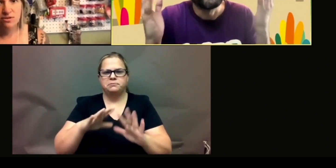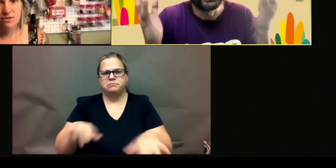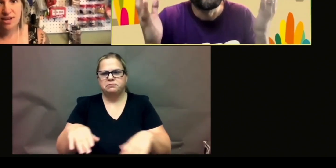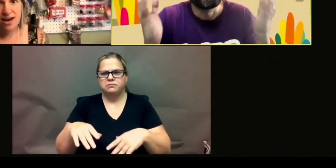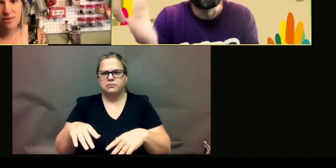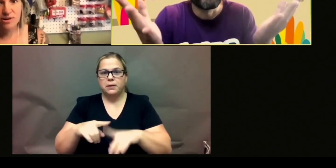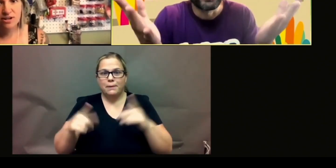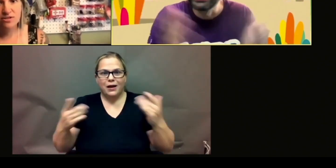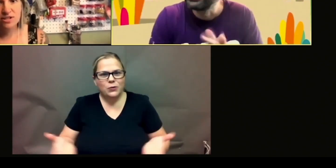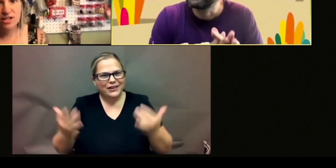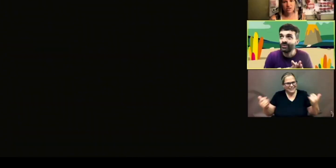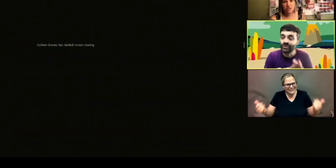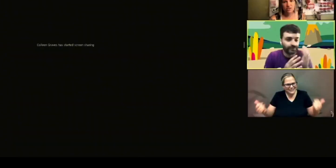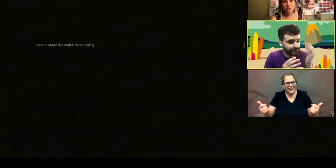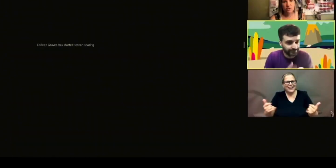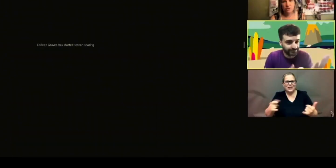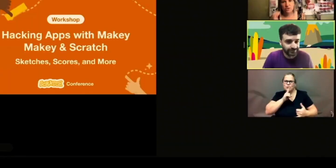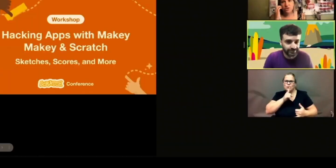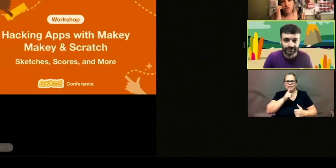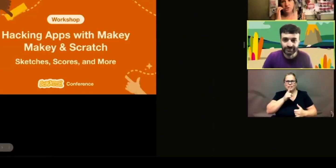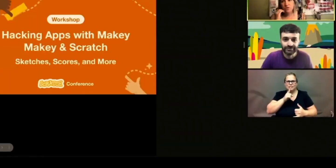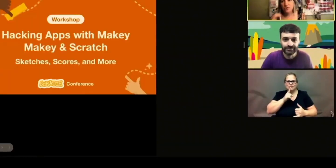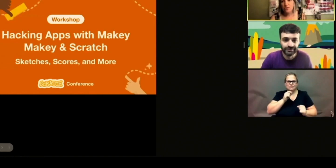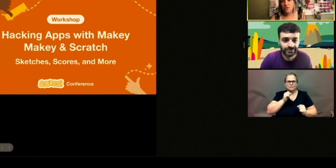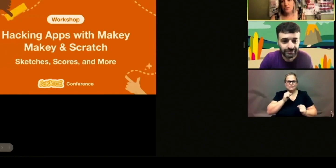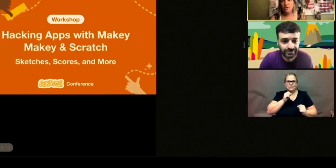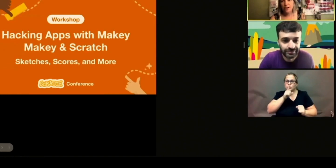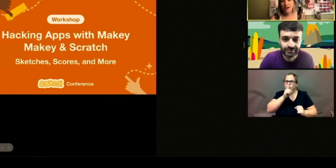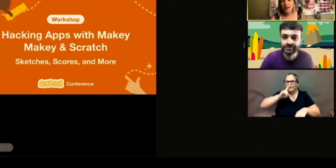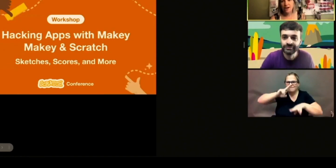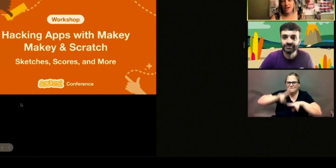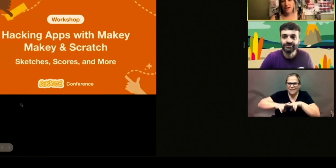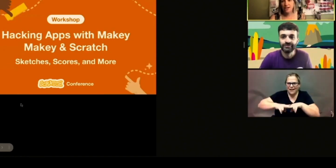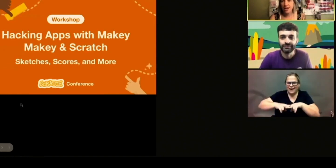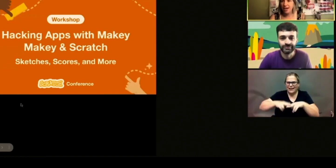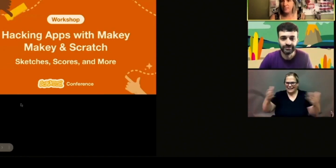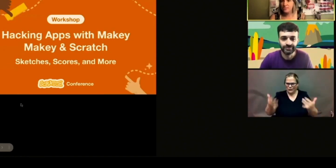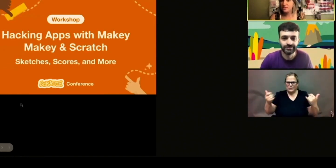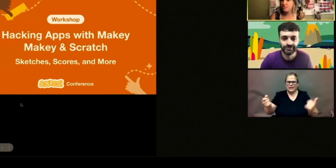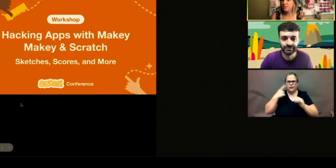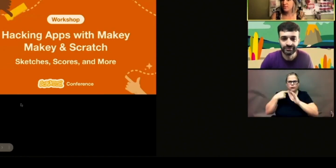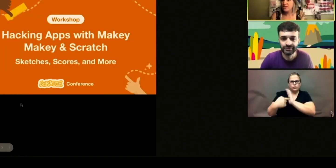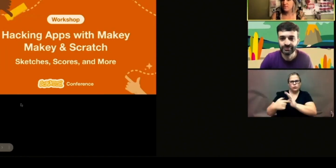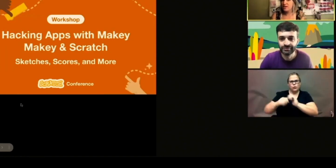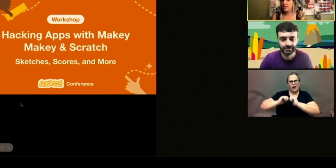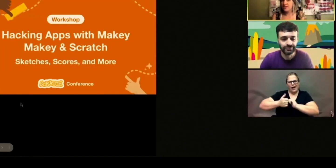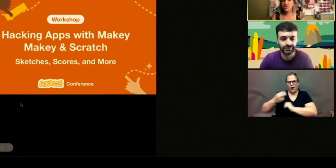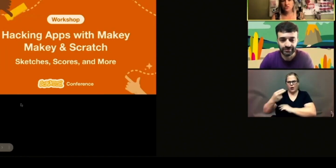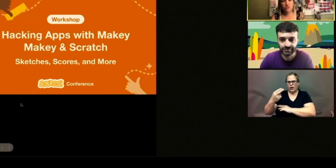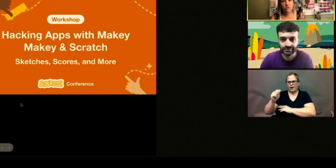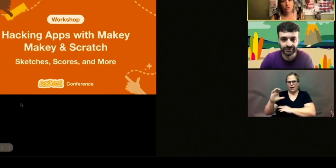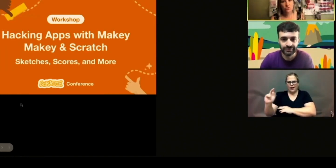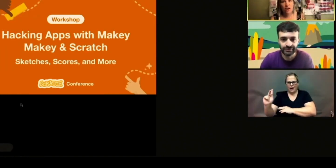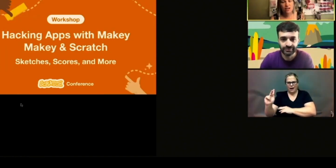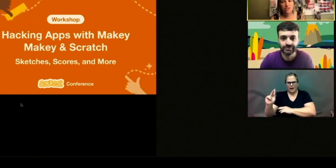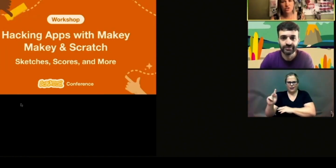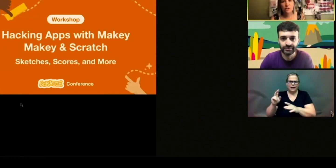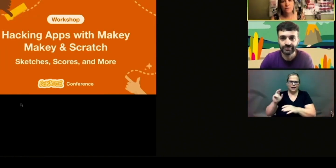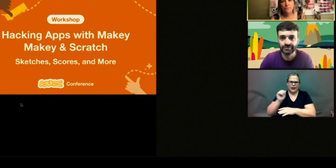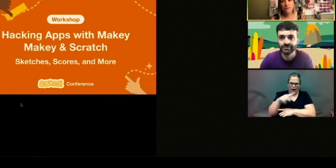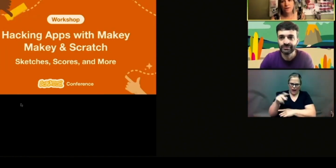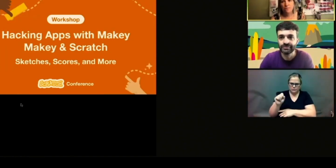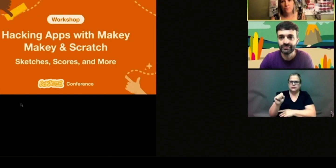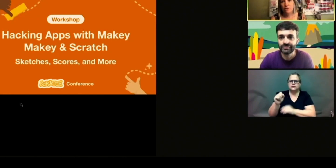fun. we're here today to show you how you can hack apps with Makey Makey and